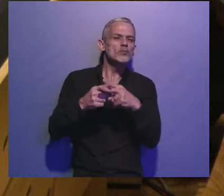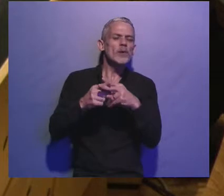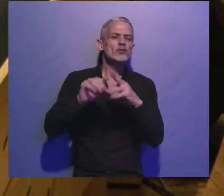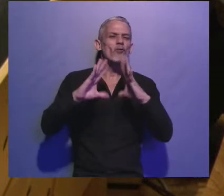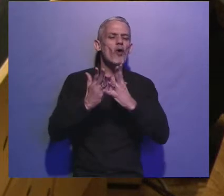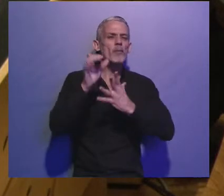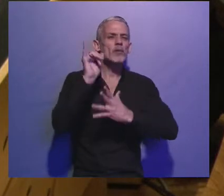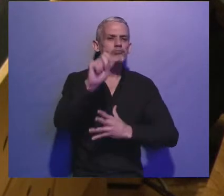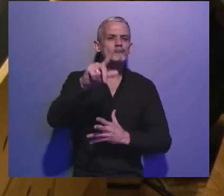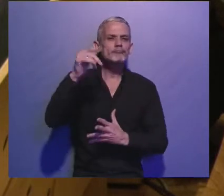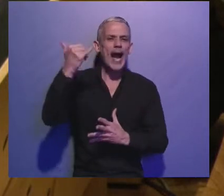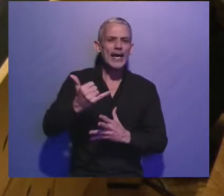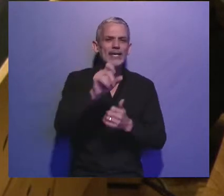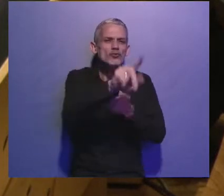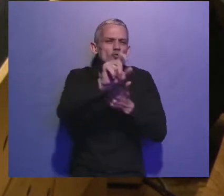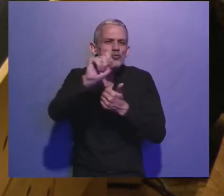What